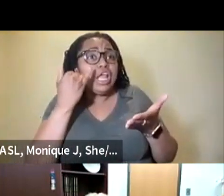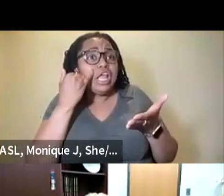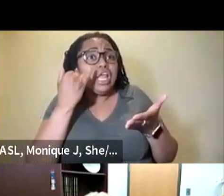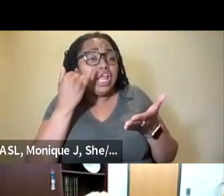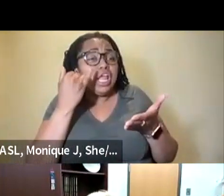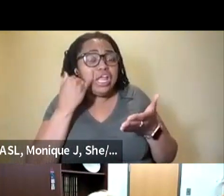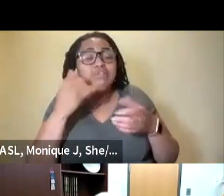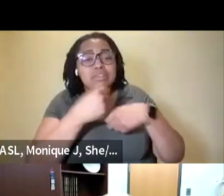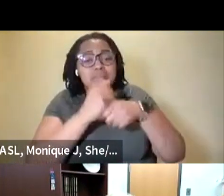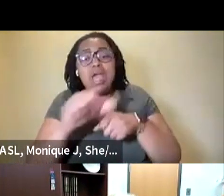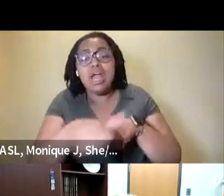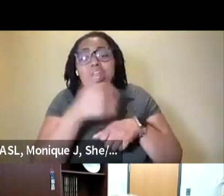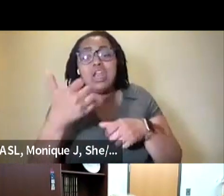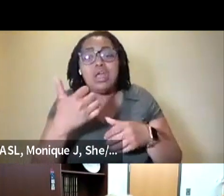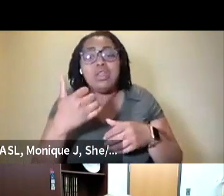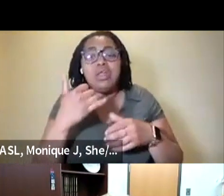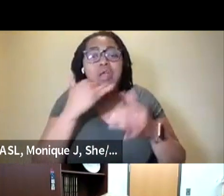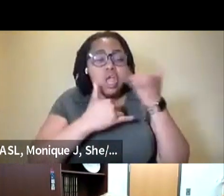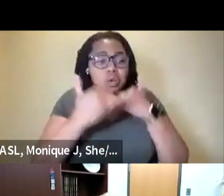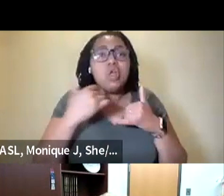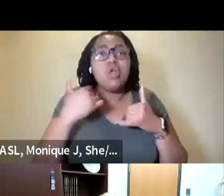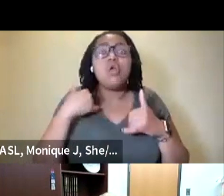week.